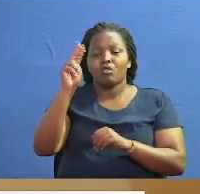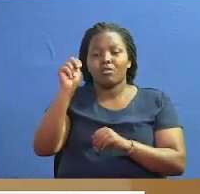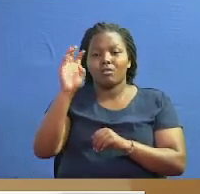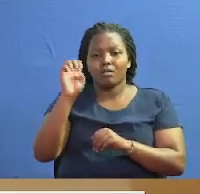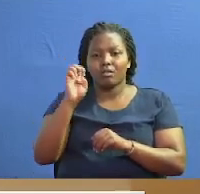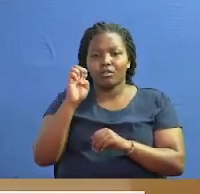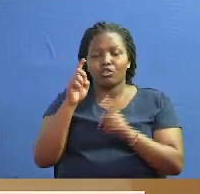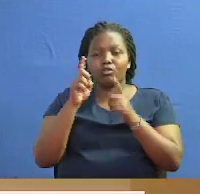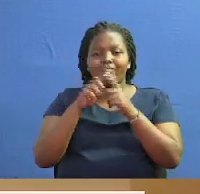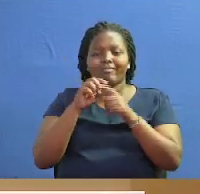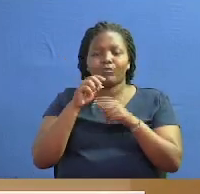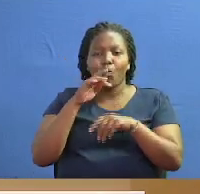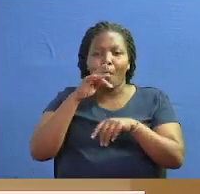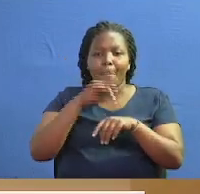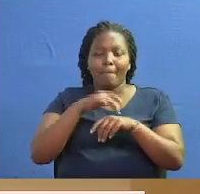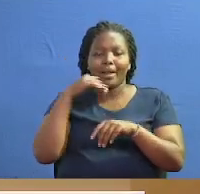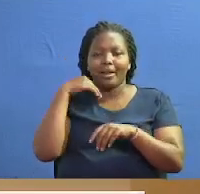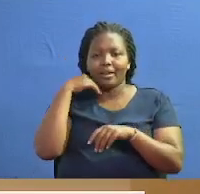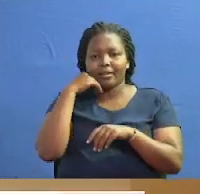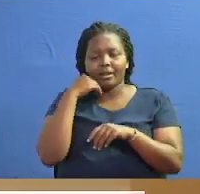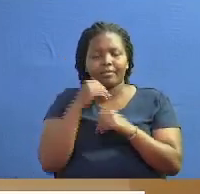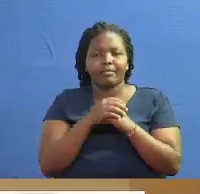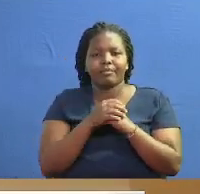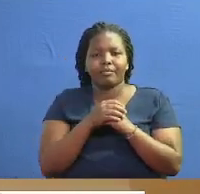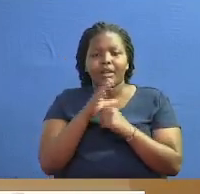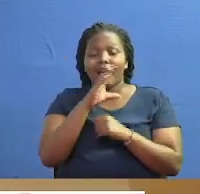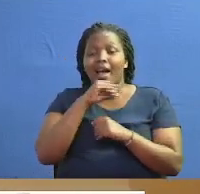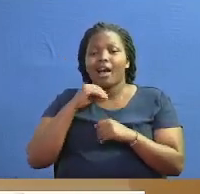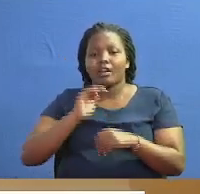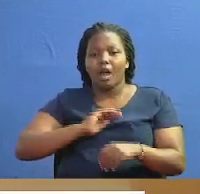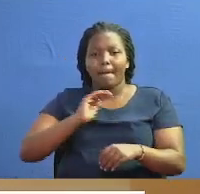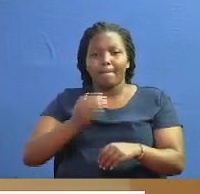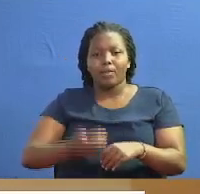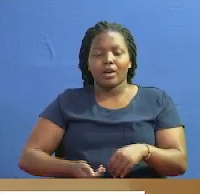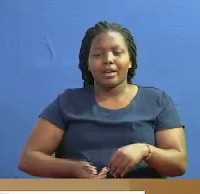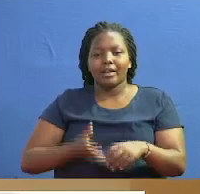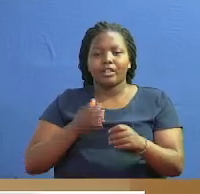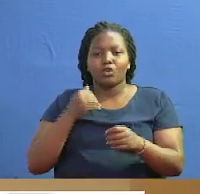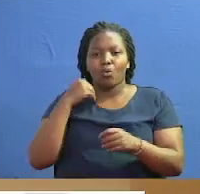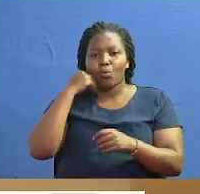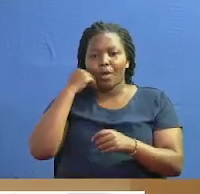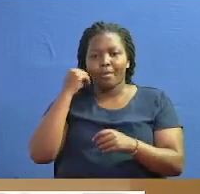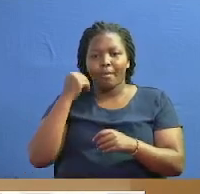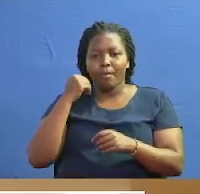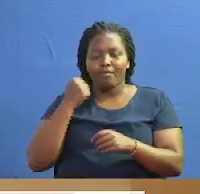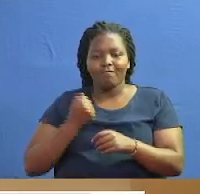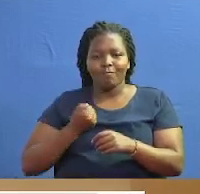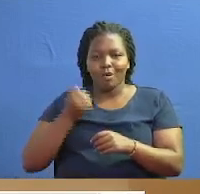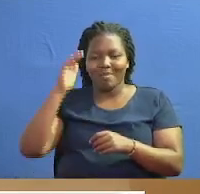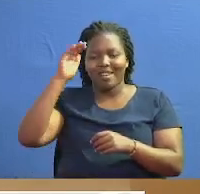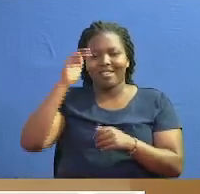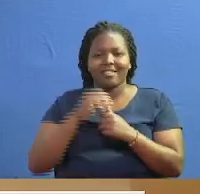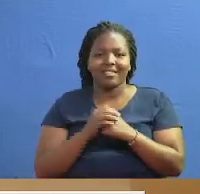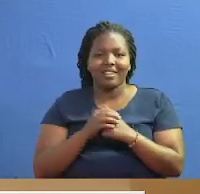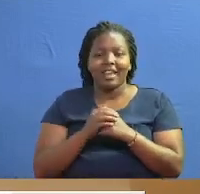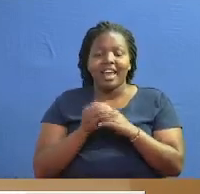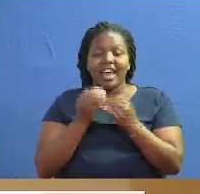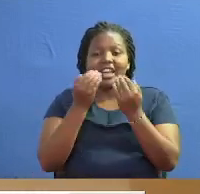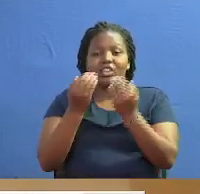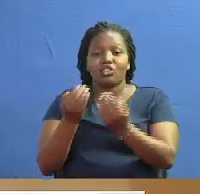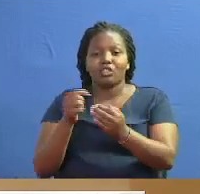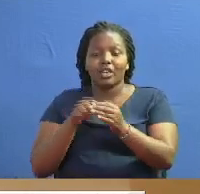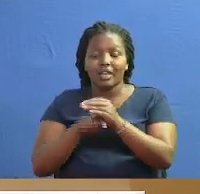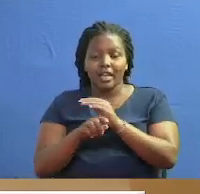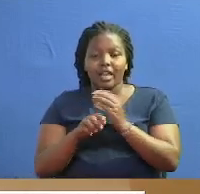special groups like the pregnant women. The fact that their children are living in Western Kenya, they